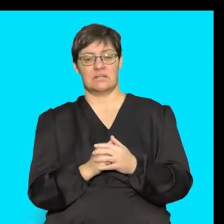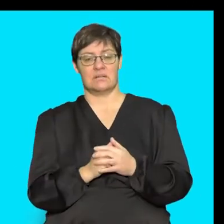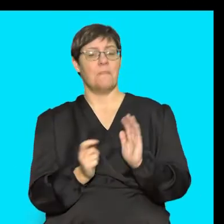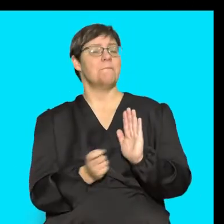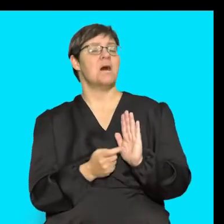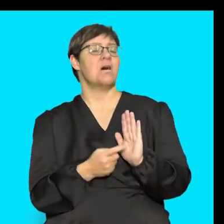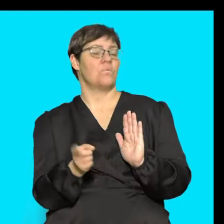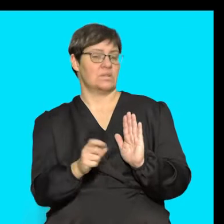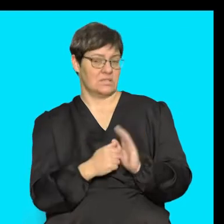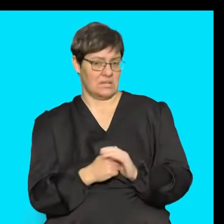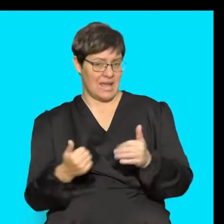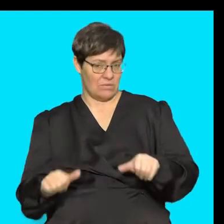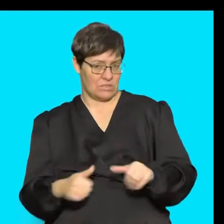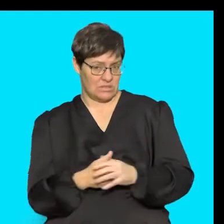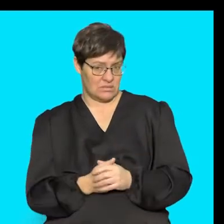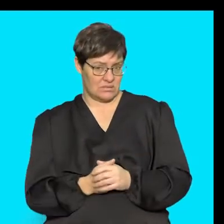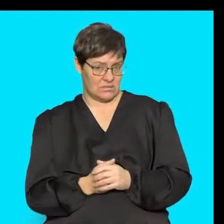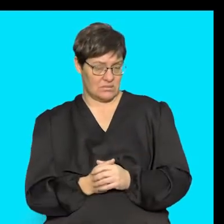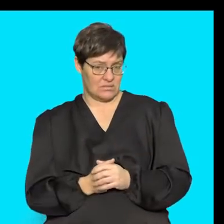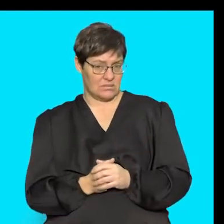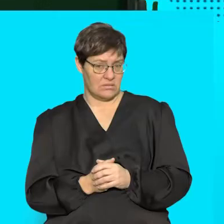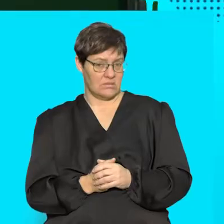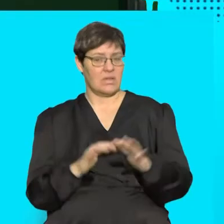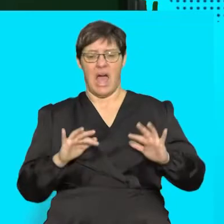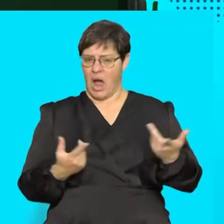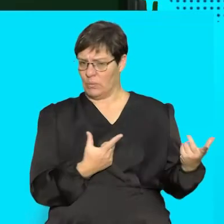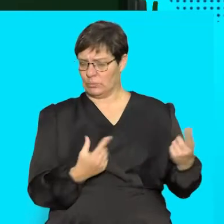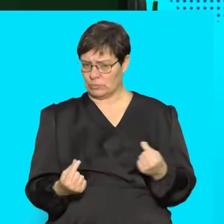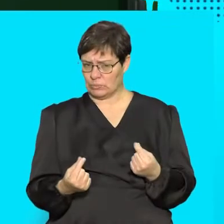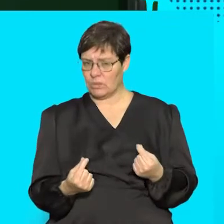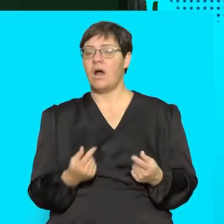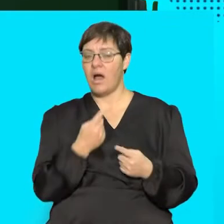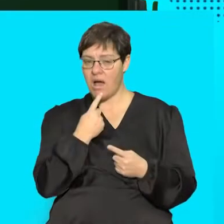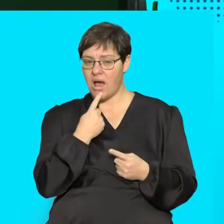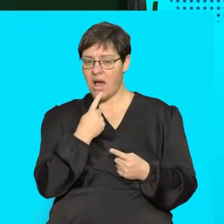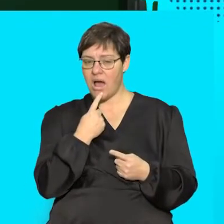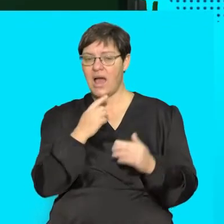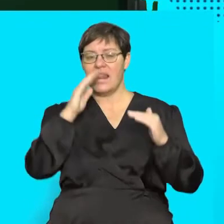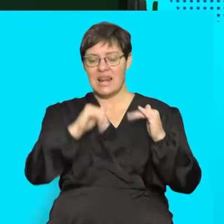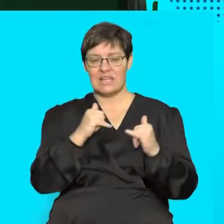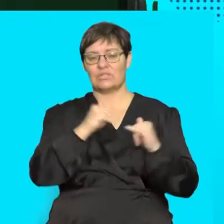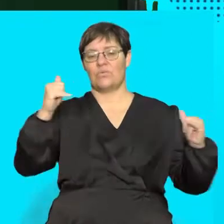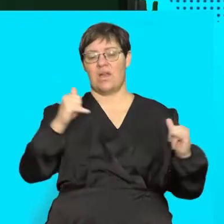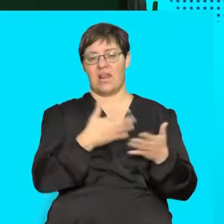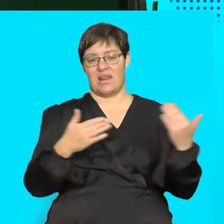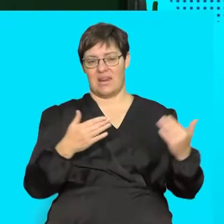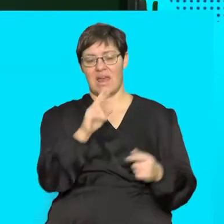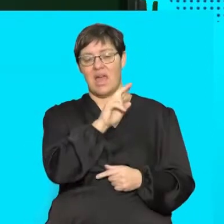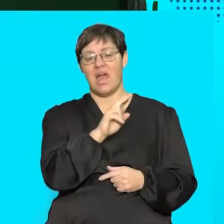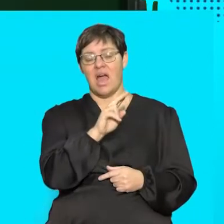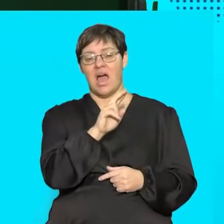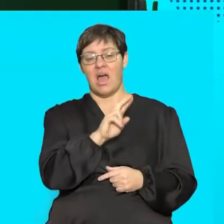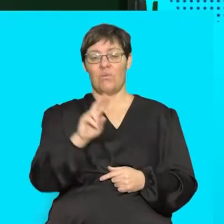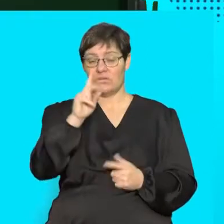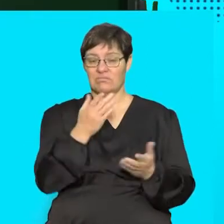But what is the mark for accounting? So the only way we can do that, if we can find the least square line, the equation